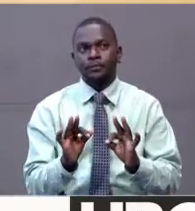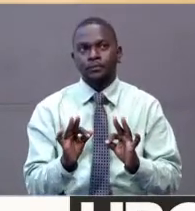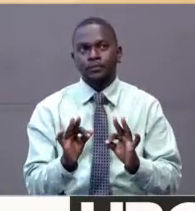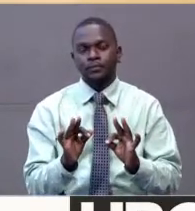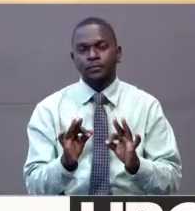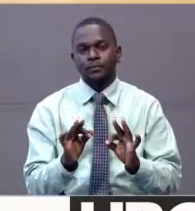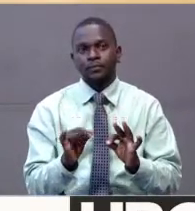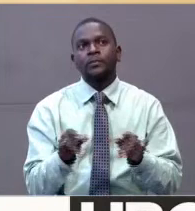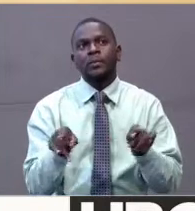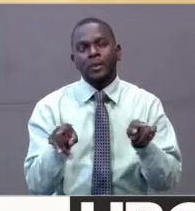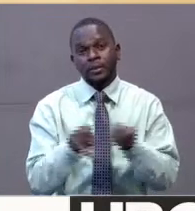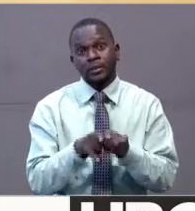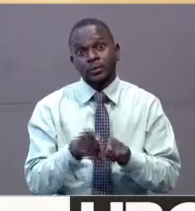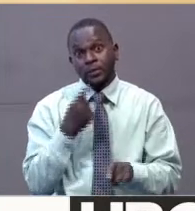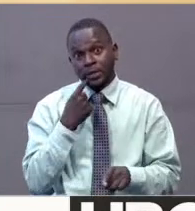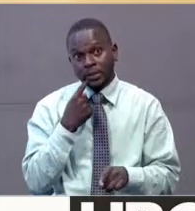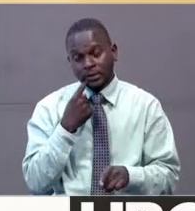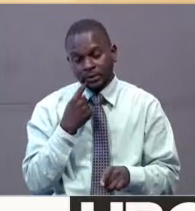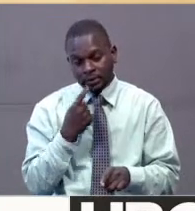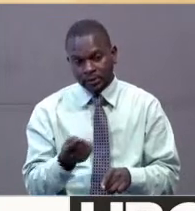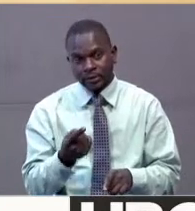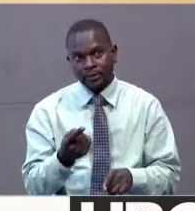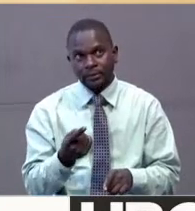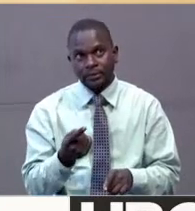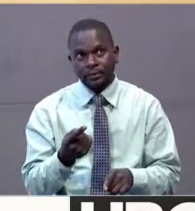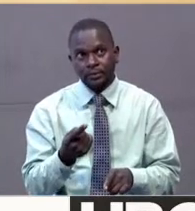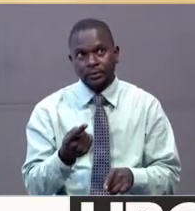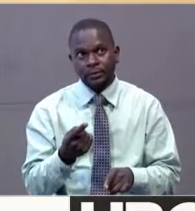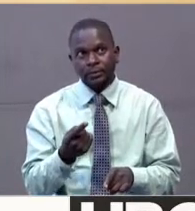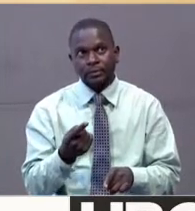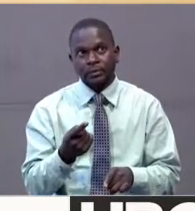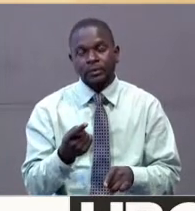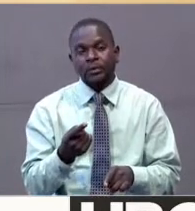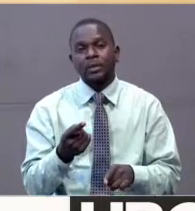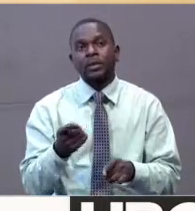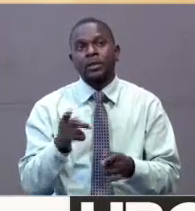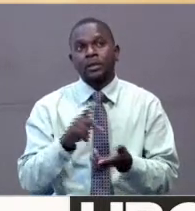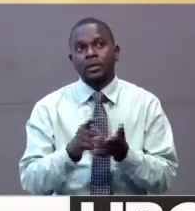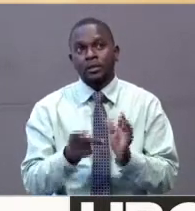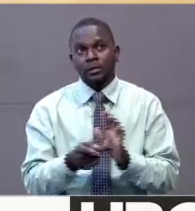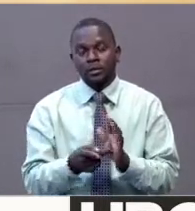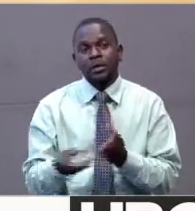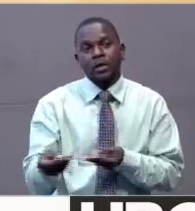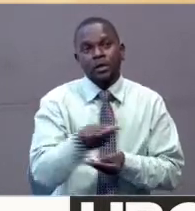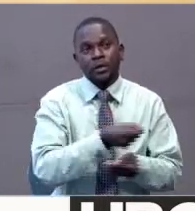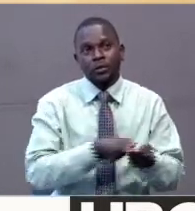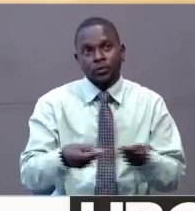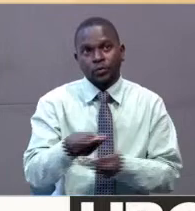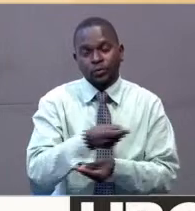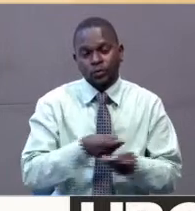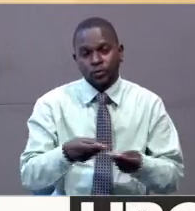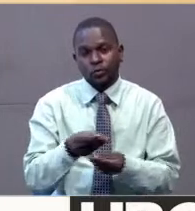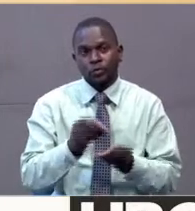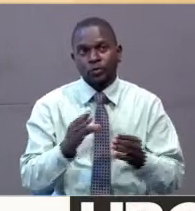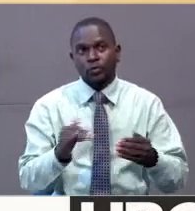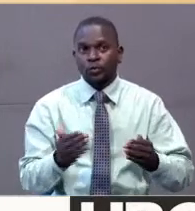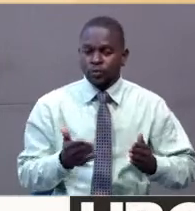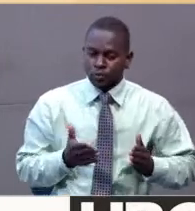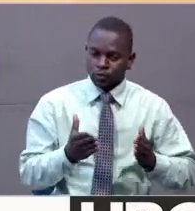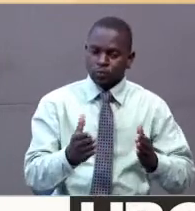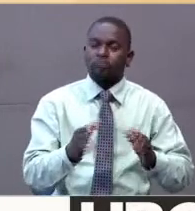We are also thinking that there will be a boosting of local economy, because when the roads are